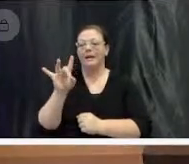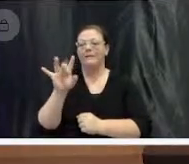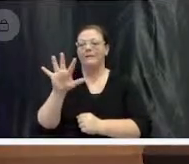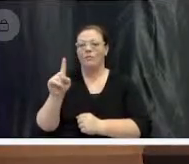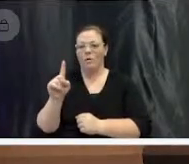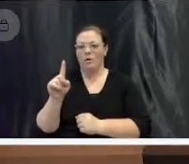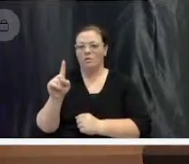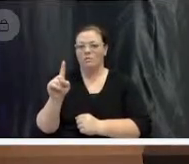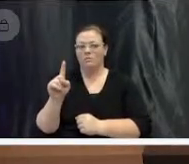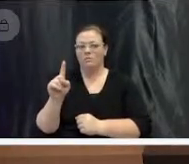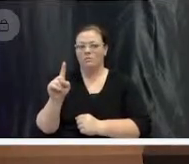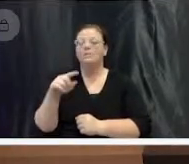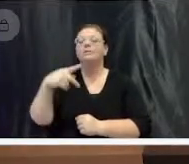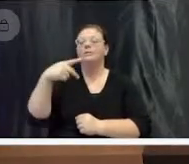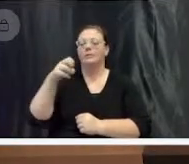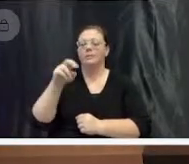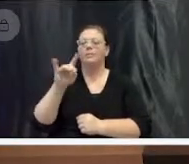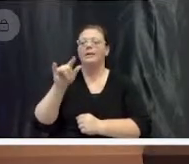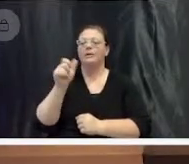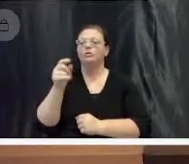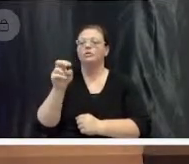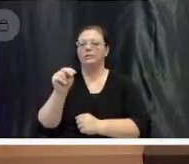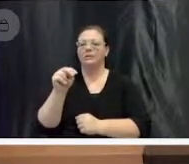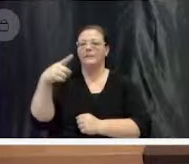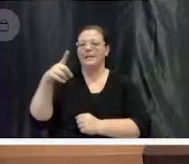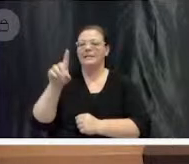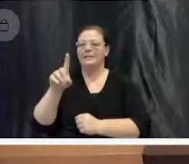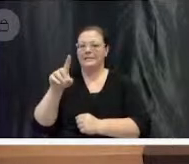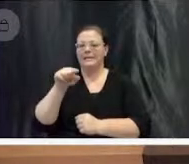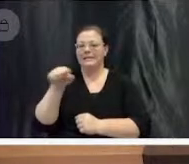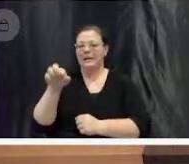Z9851, Pendleton,